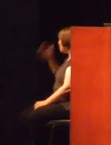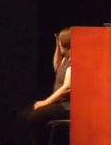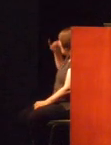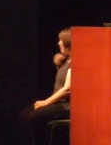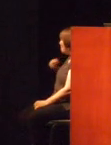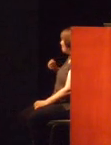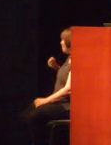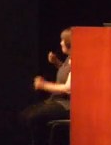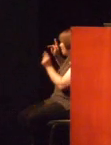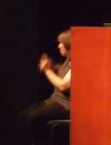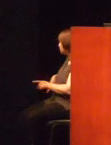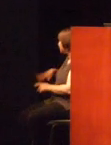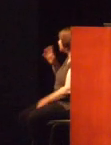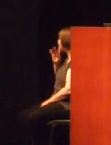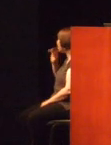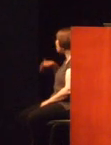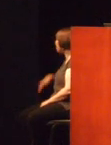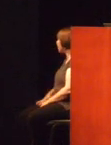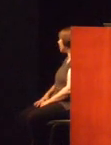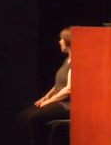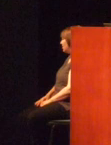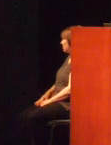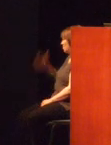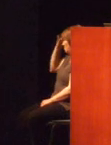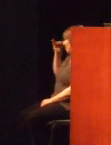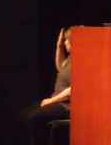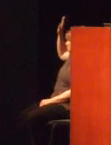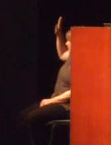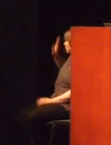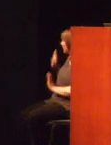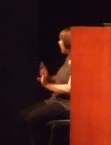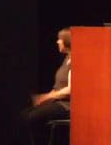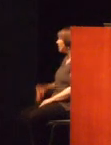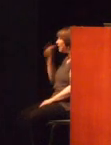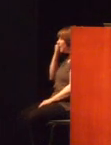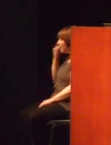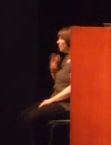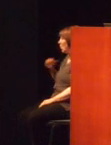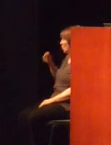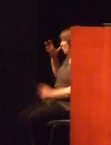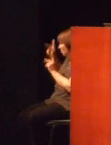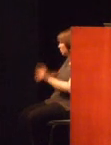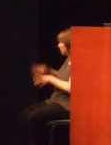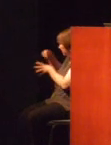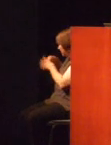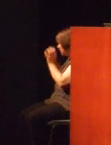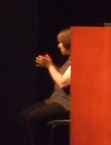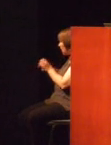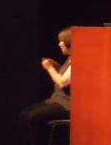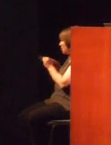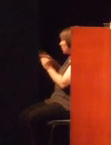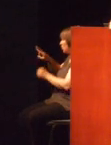white person even talk in something like that? Like, why would you even raise your, if a white person is in a talk on racism,